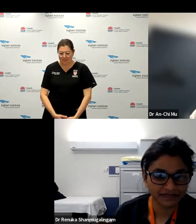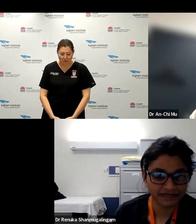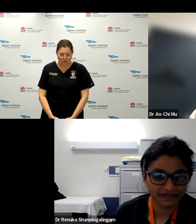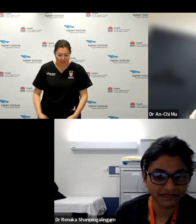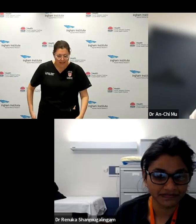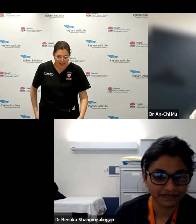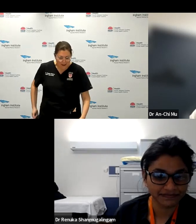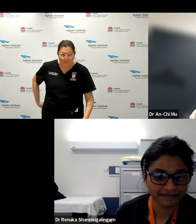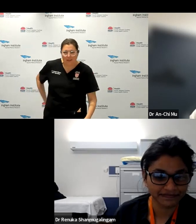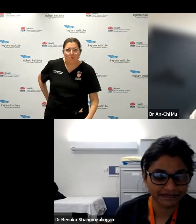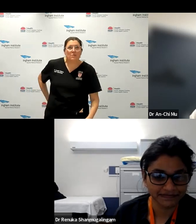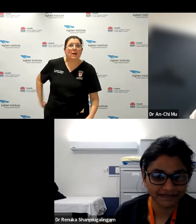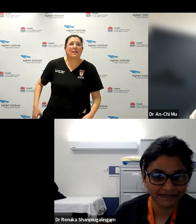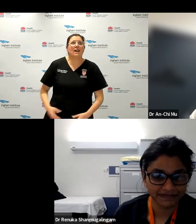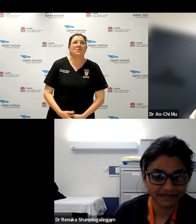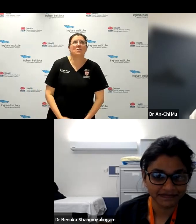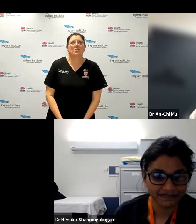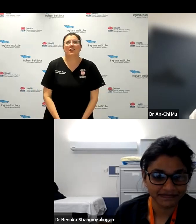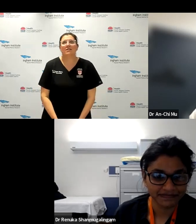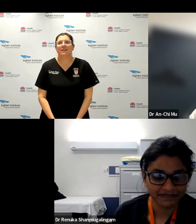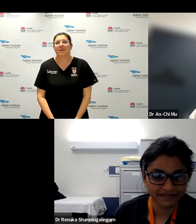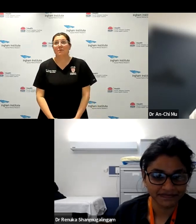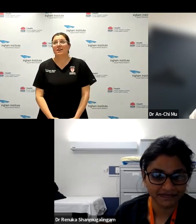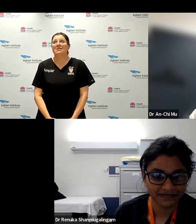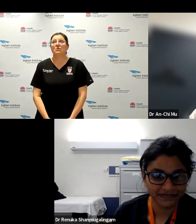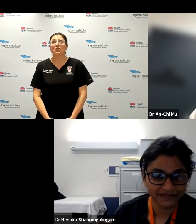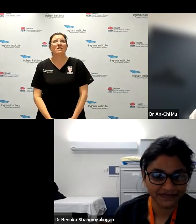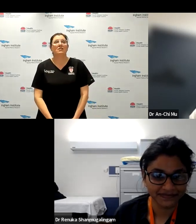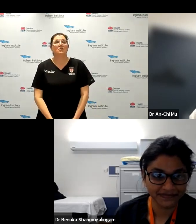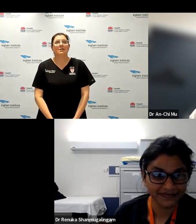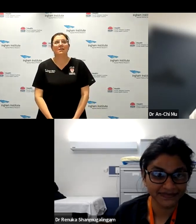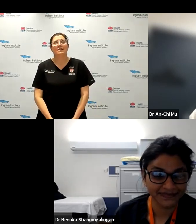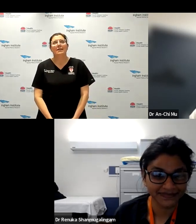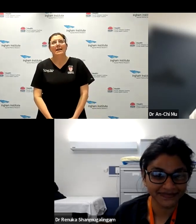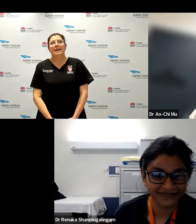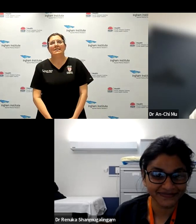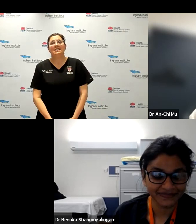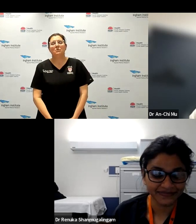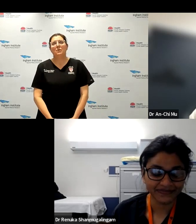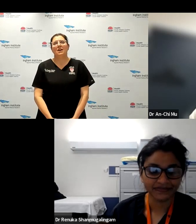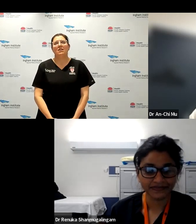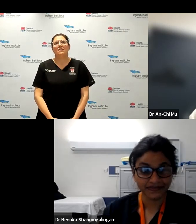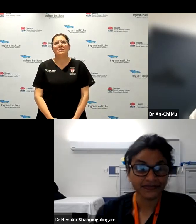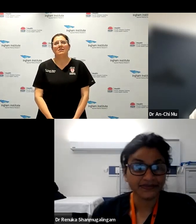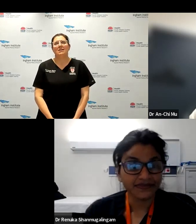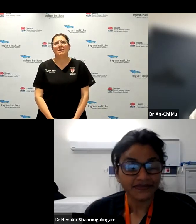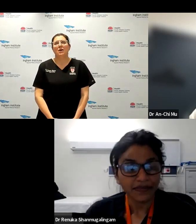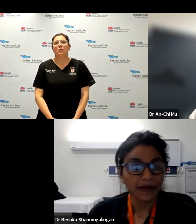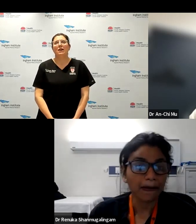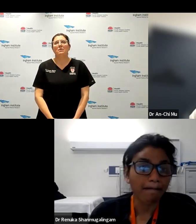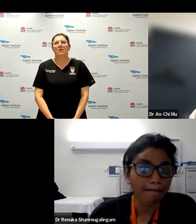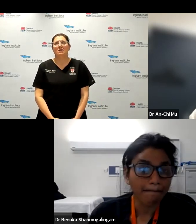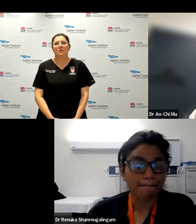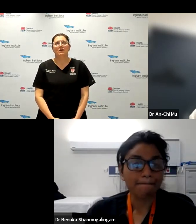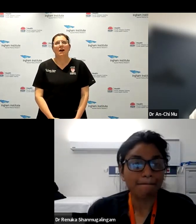and family and support. There was one other question that I might ask Renuka to answer. Since women with cardiovascular disease